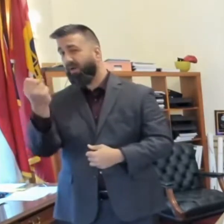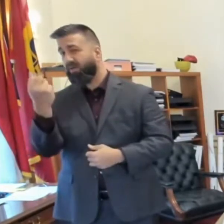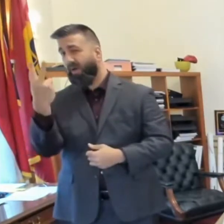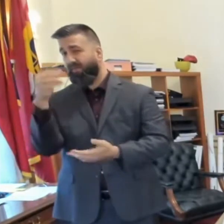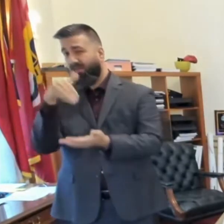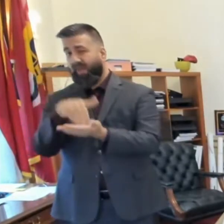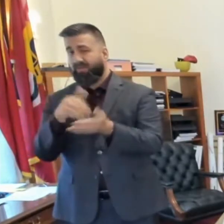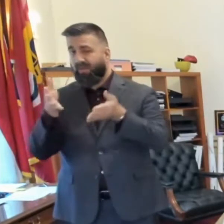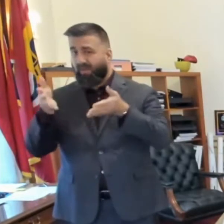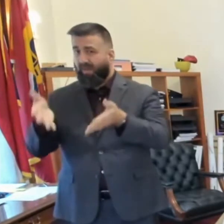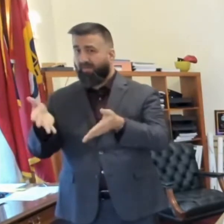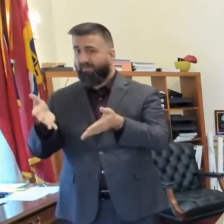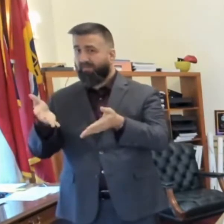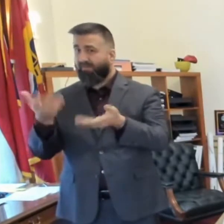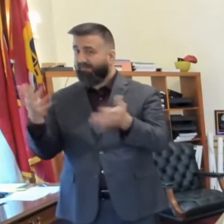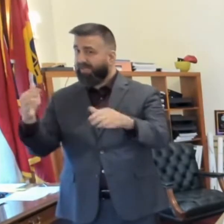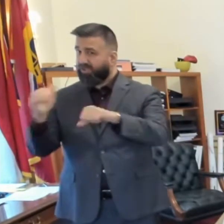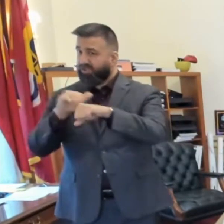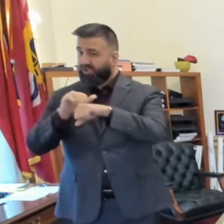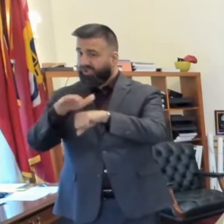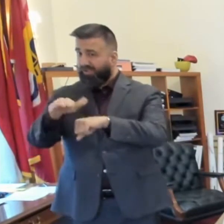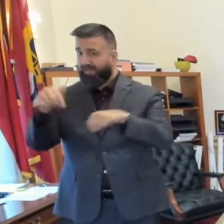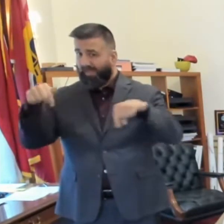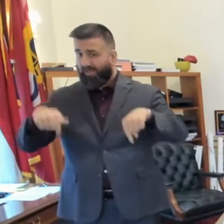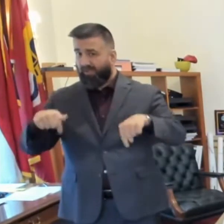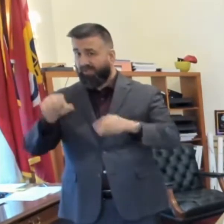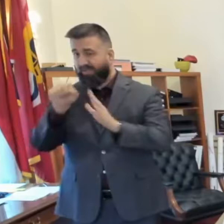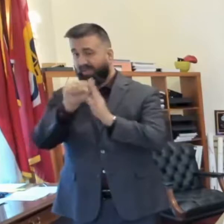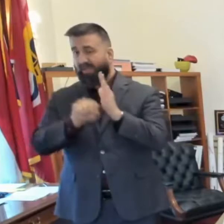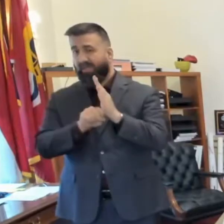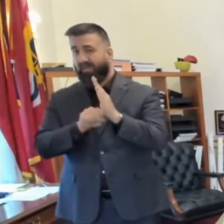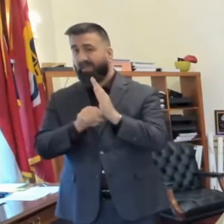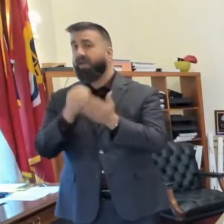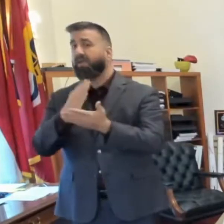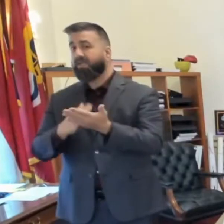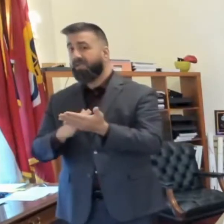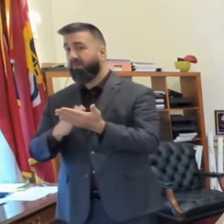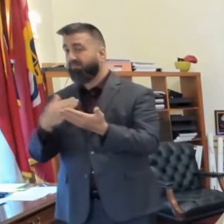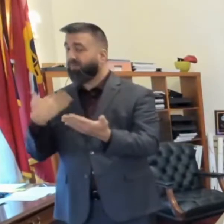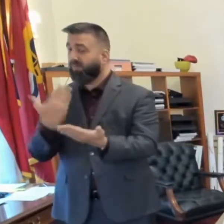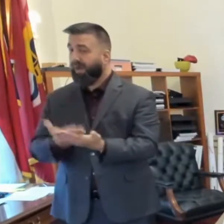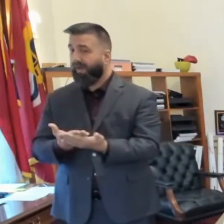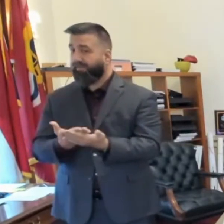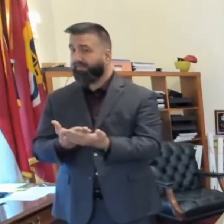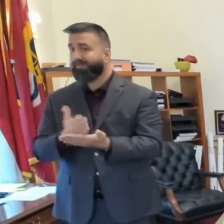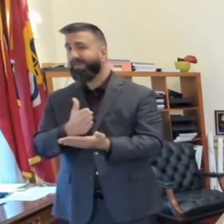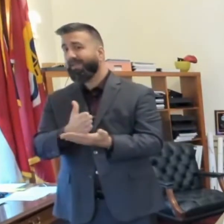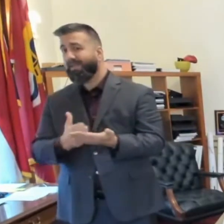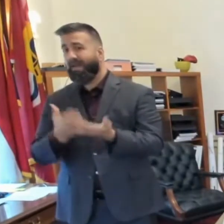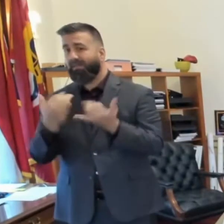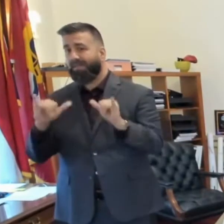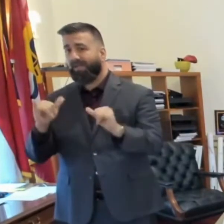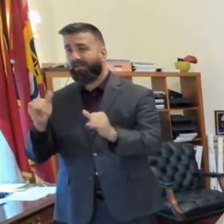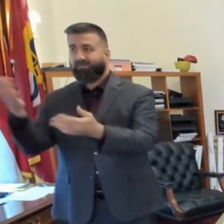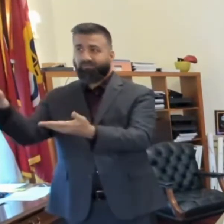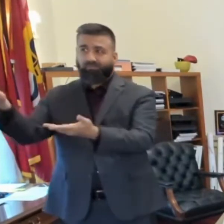312,000 that have been shipped to the state of Missouri. Now, some are here, some are still in